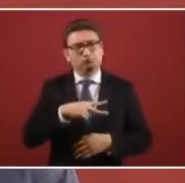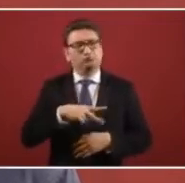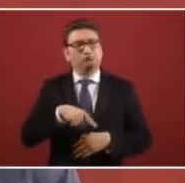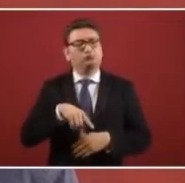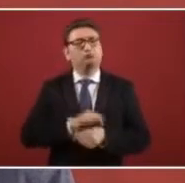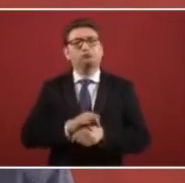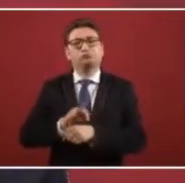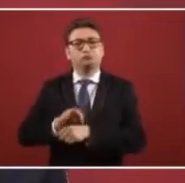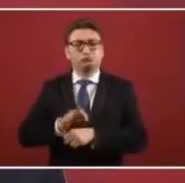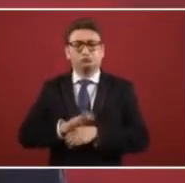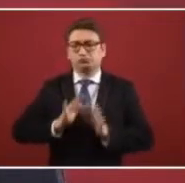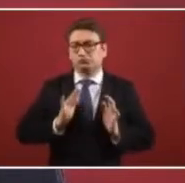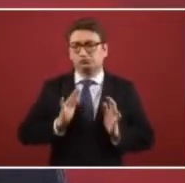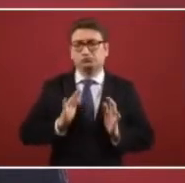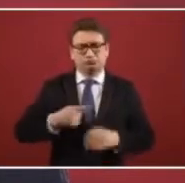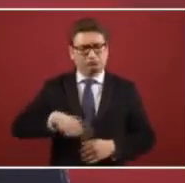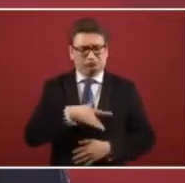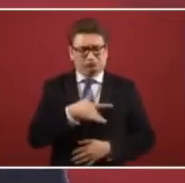defend